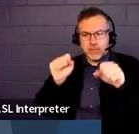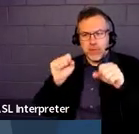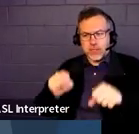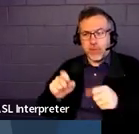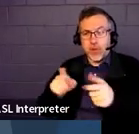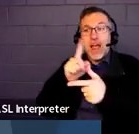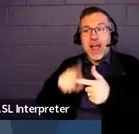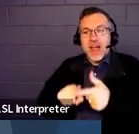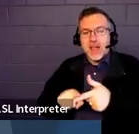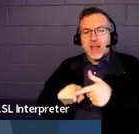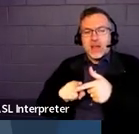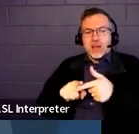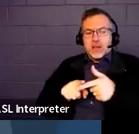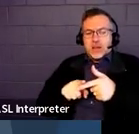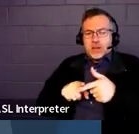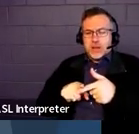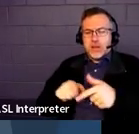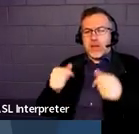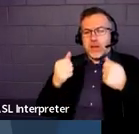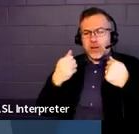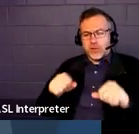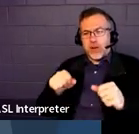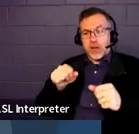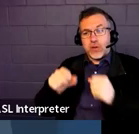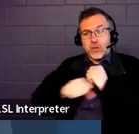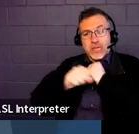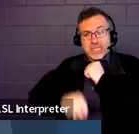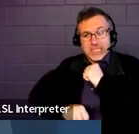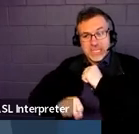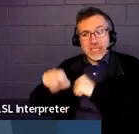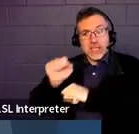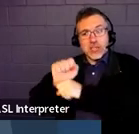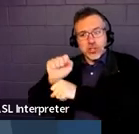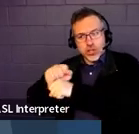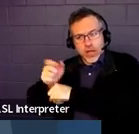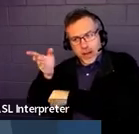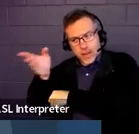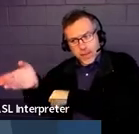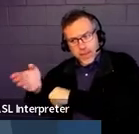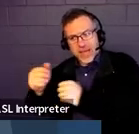to extend his time at the job site and do less at school.